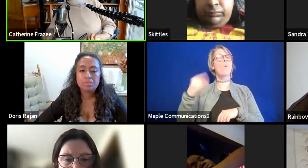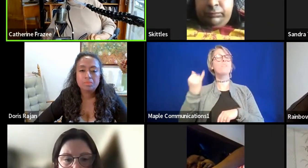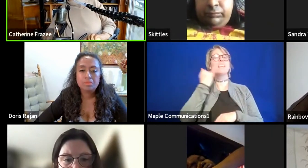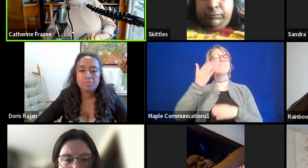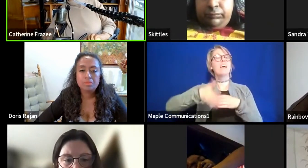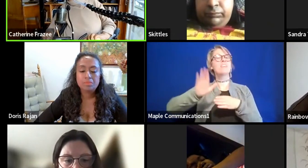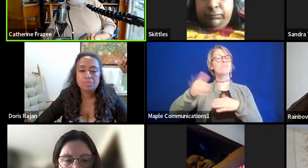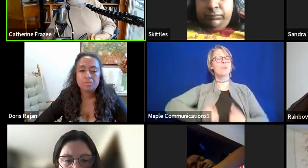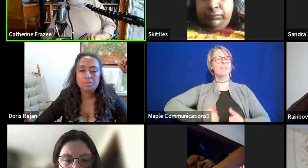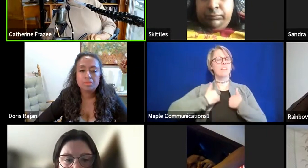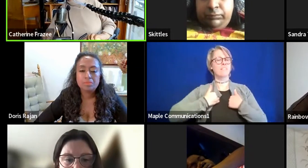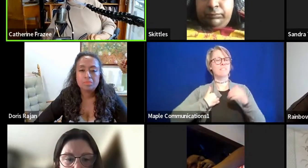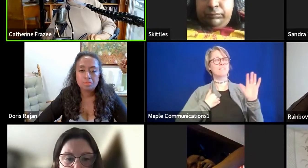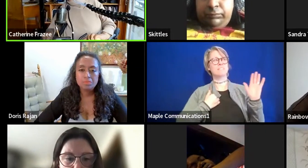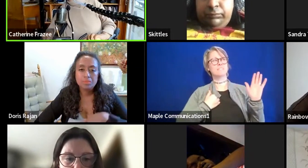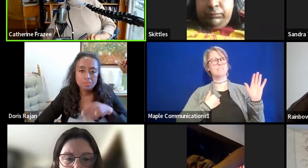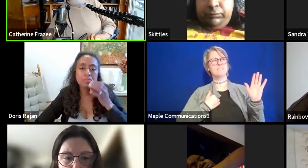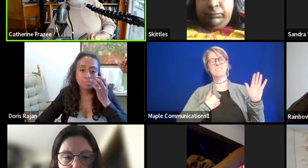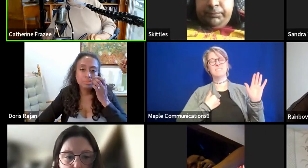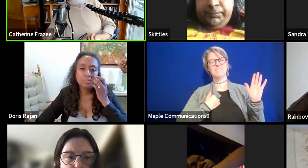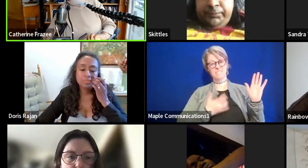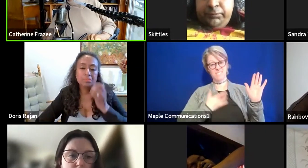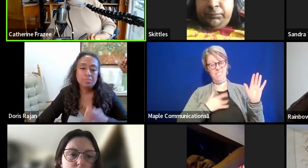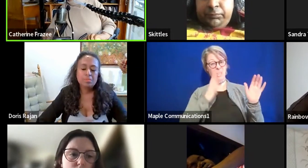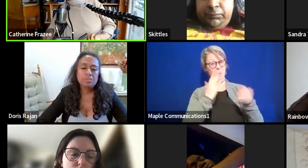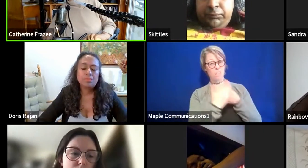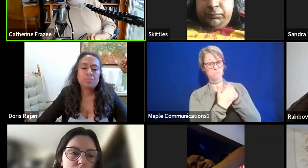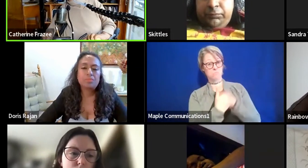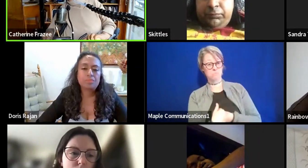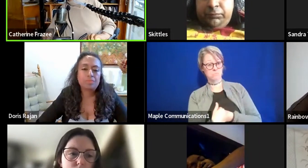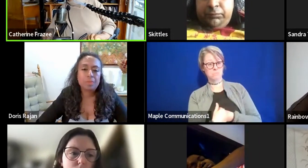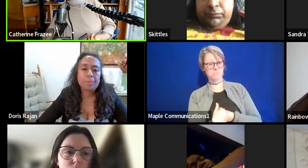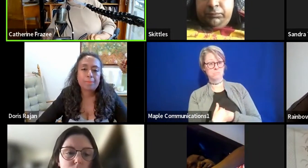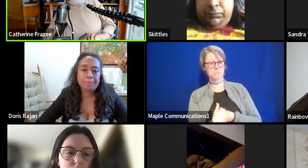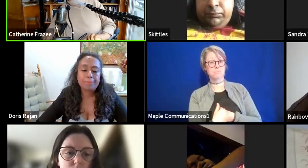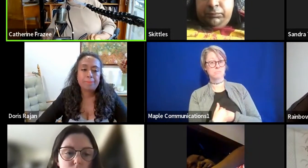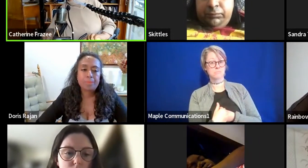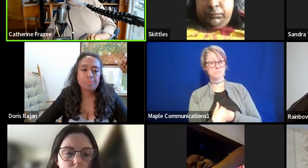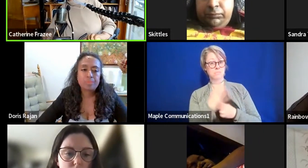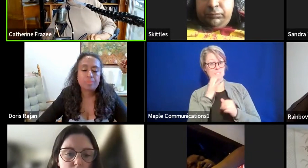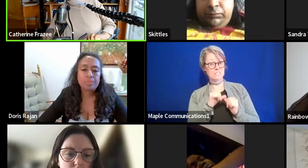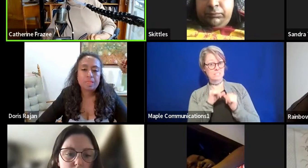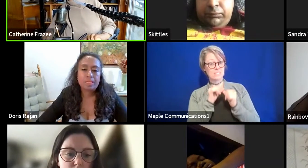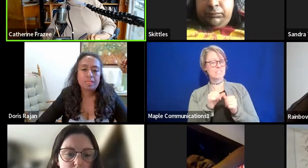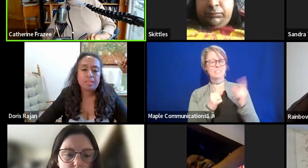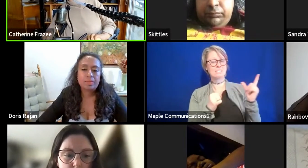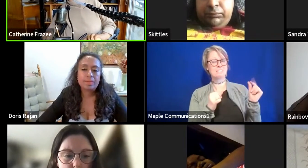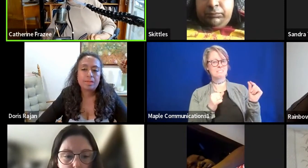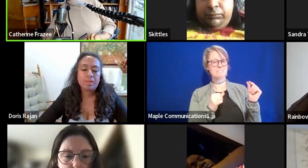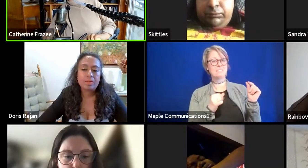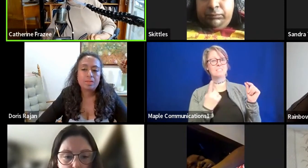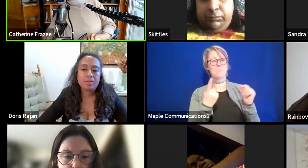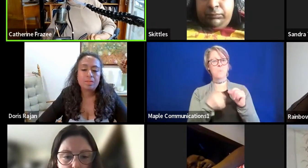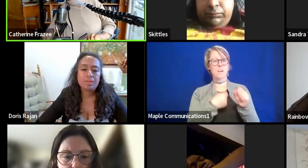said, we're not sure you're going to stop there. And sure enough, a year ago, they said,